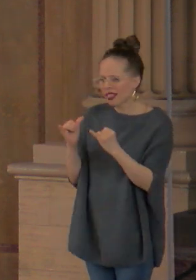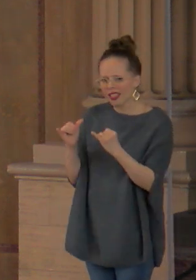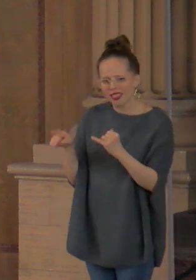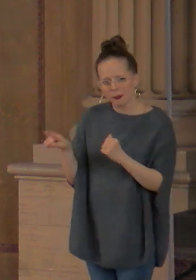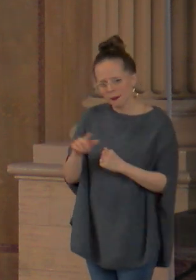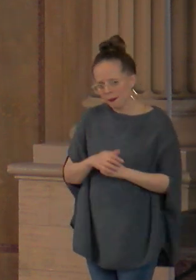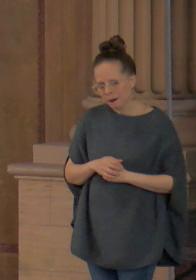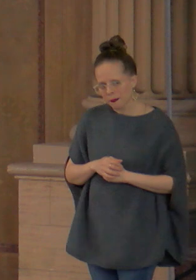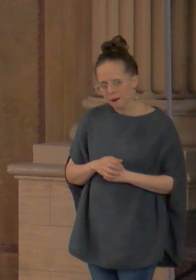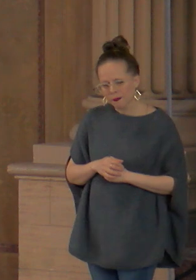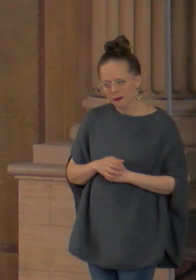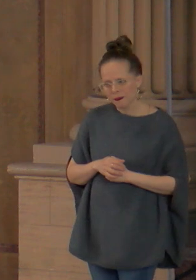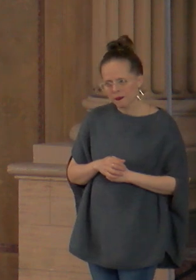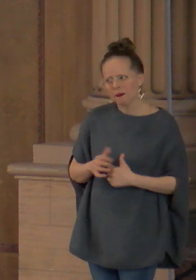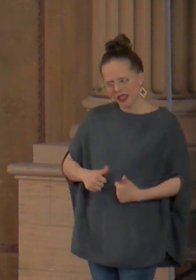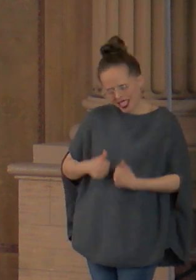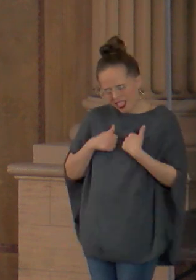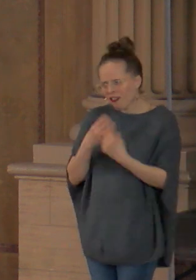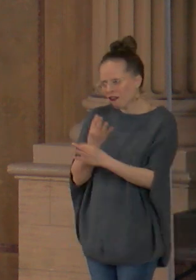Don't be a Pharisee. Live free.